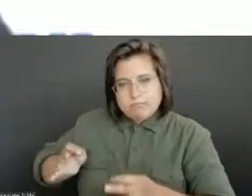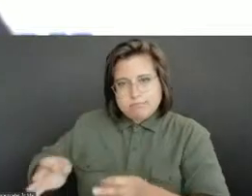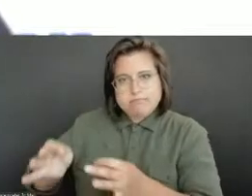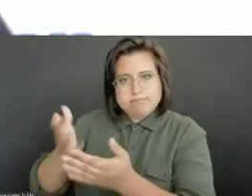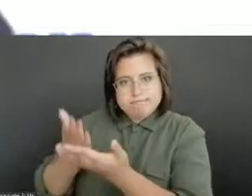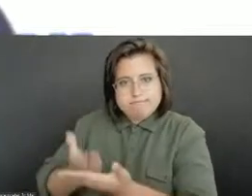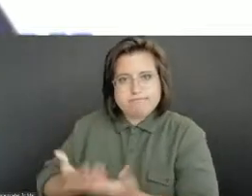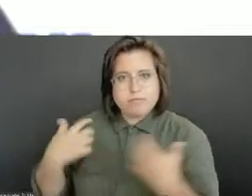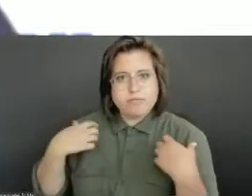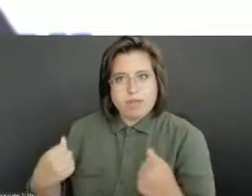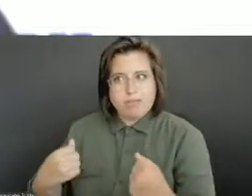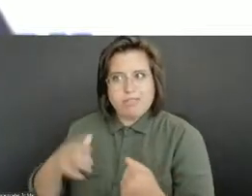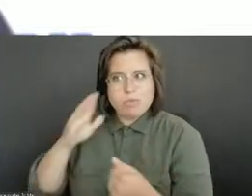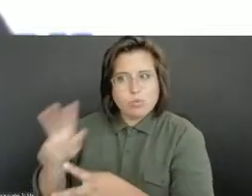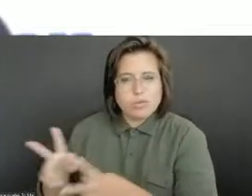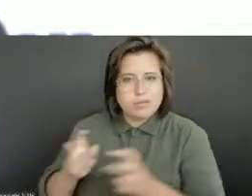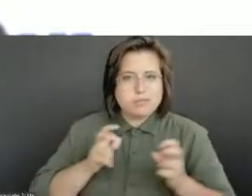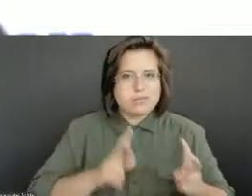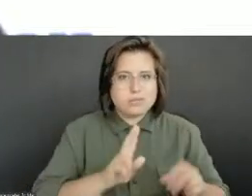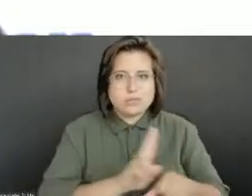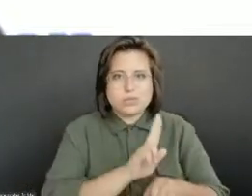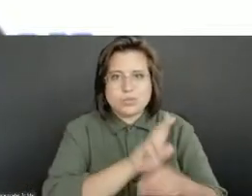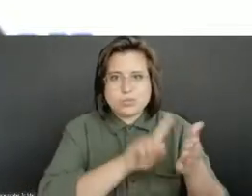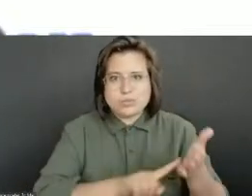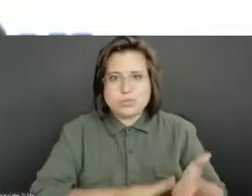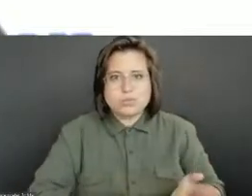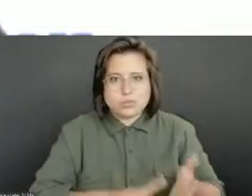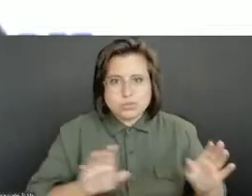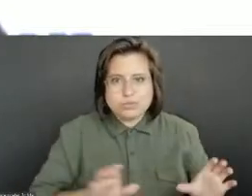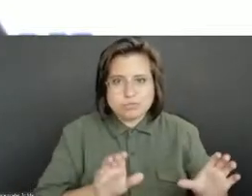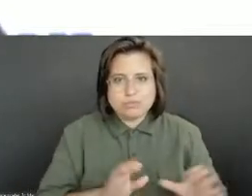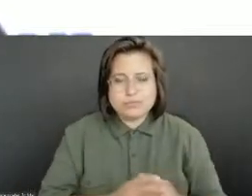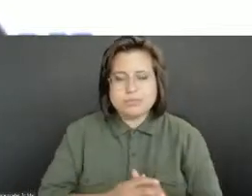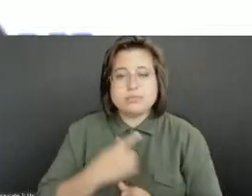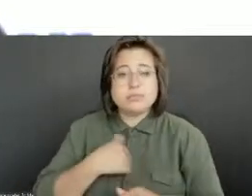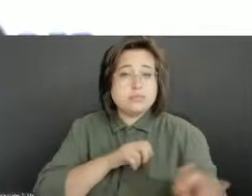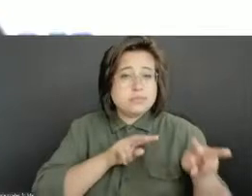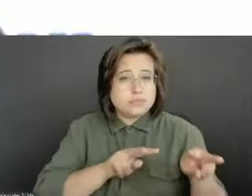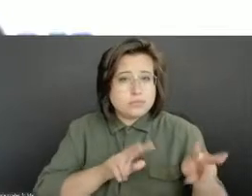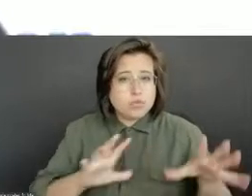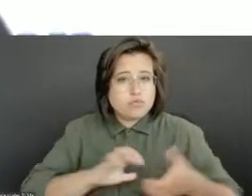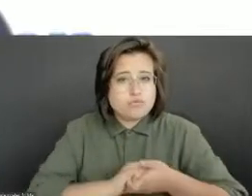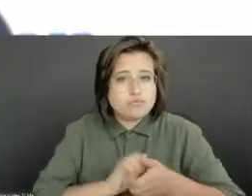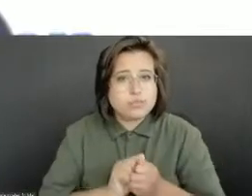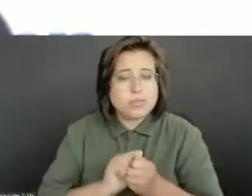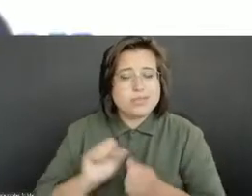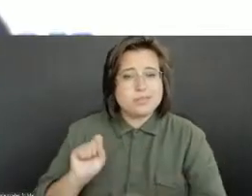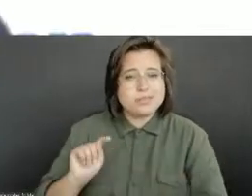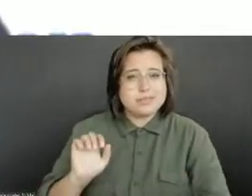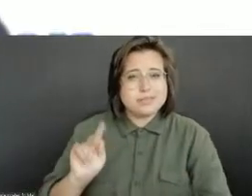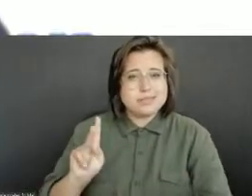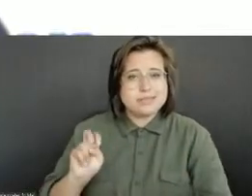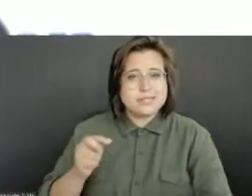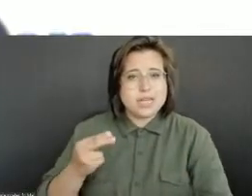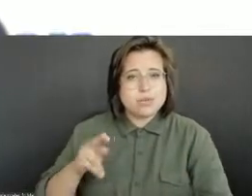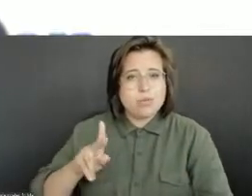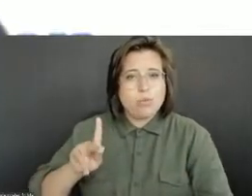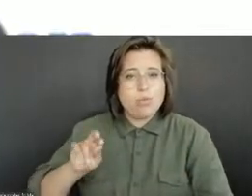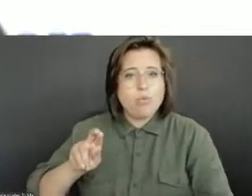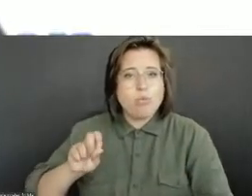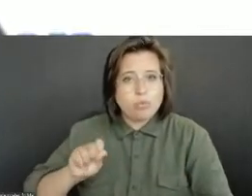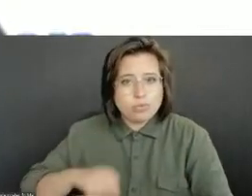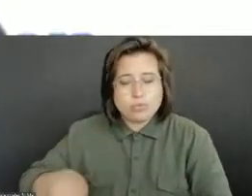used. We look forward to collaborating with our stakeholders and developing